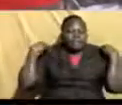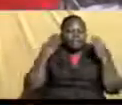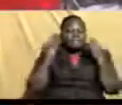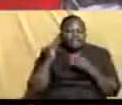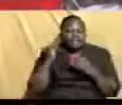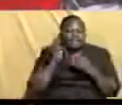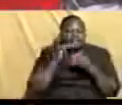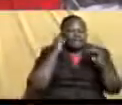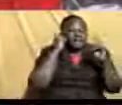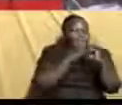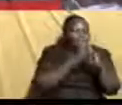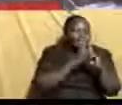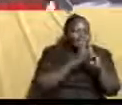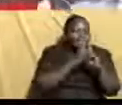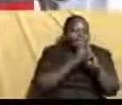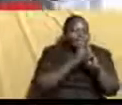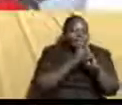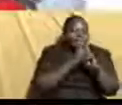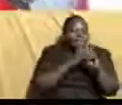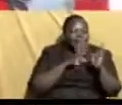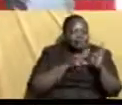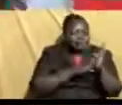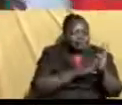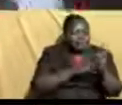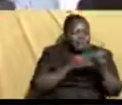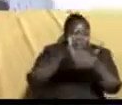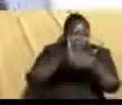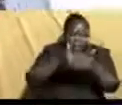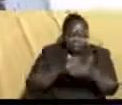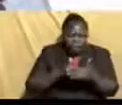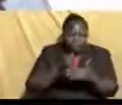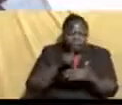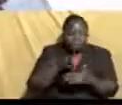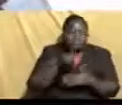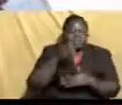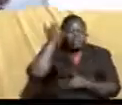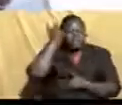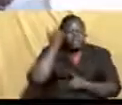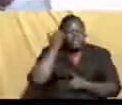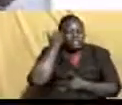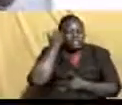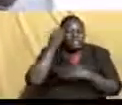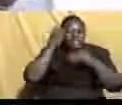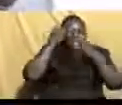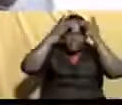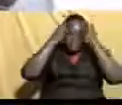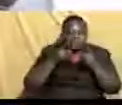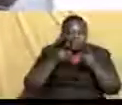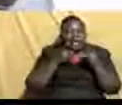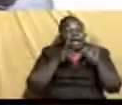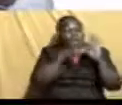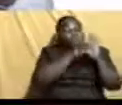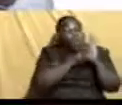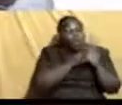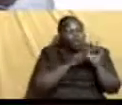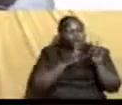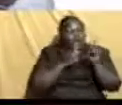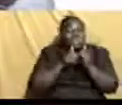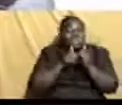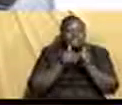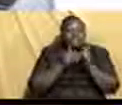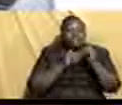representatives, who is Parliament and the county assemblies. So before a court determines that a law that has been validly passed to